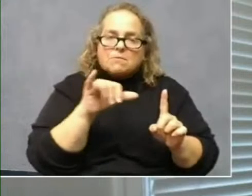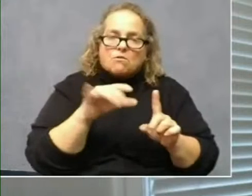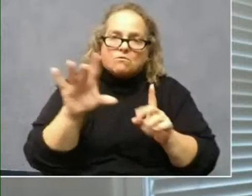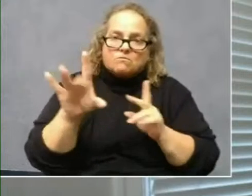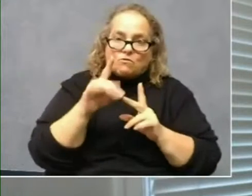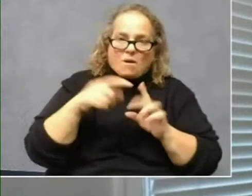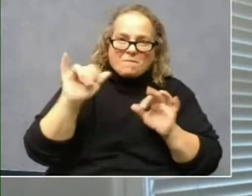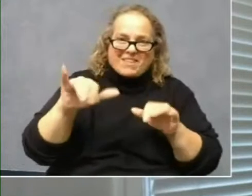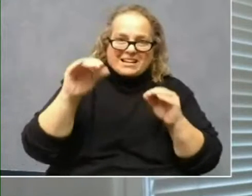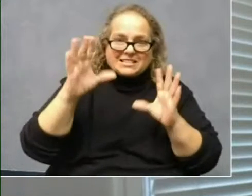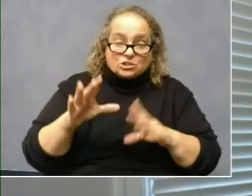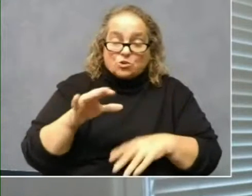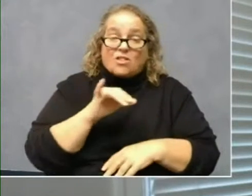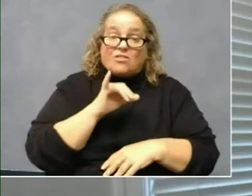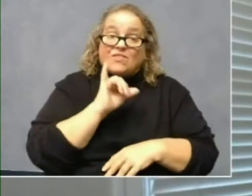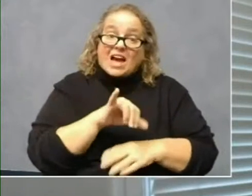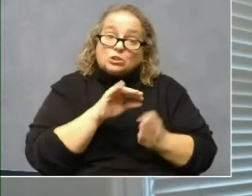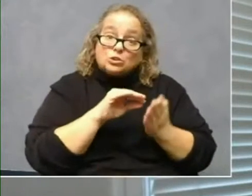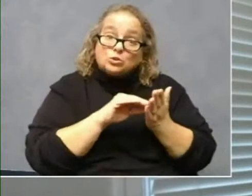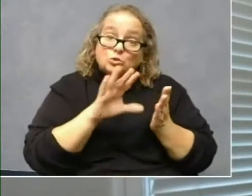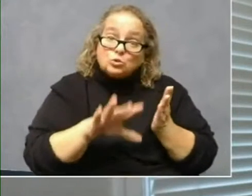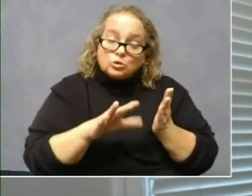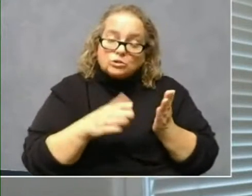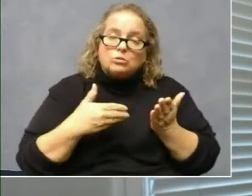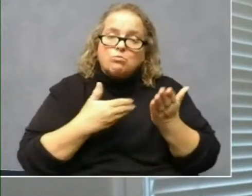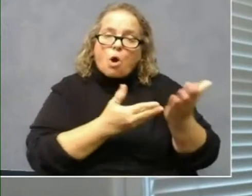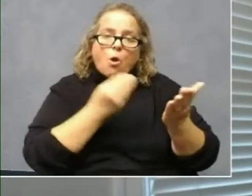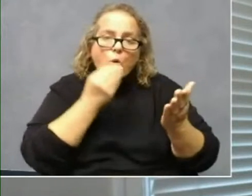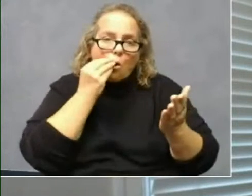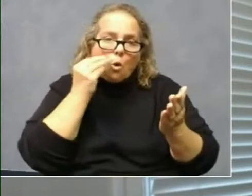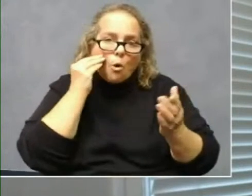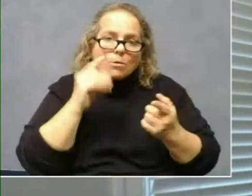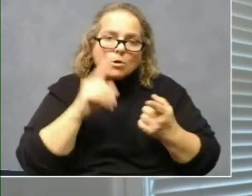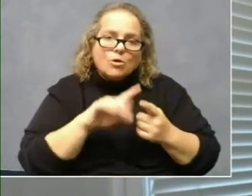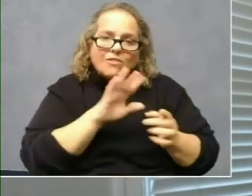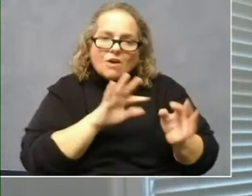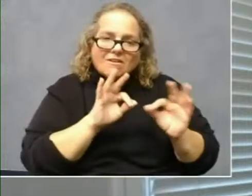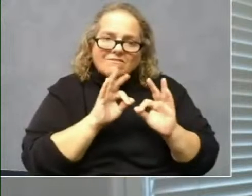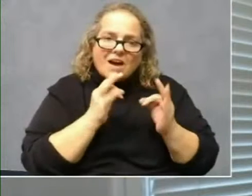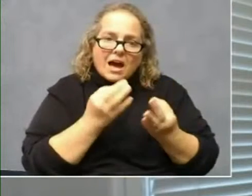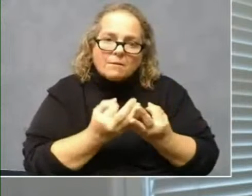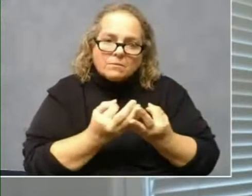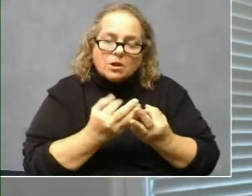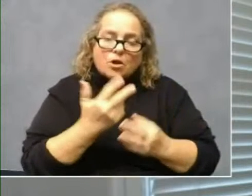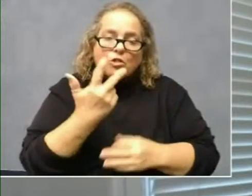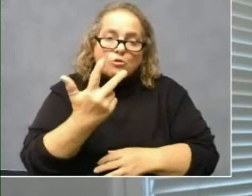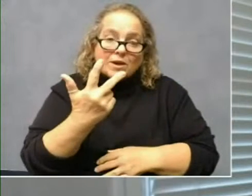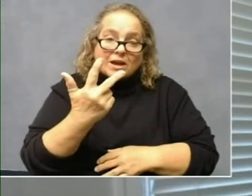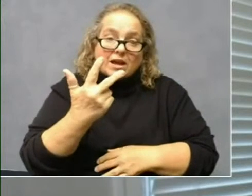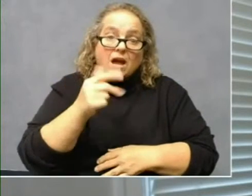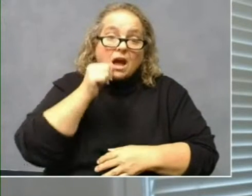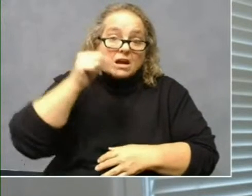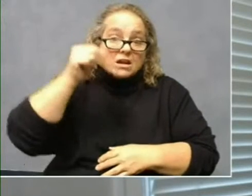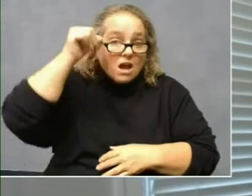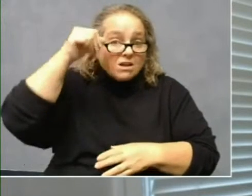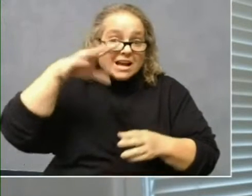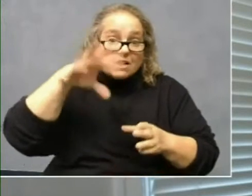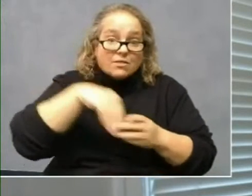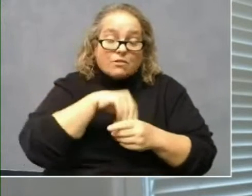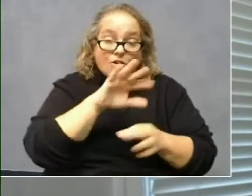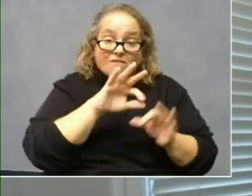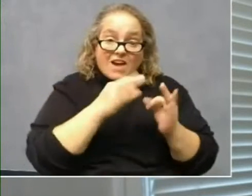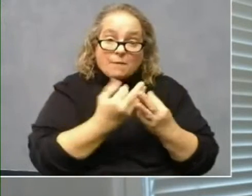student, they took it home to their family. 3 adult family members got sick, and subsequently that